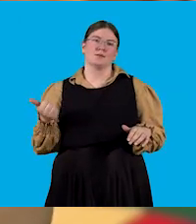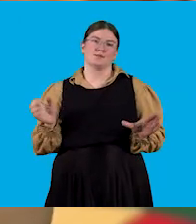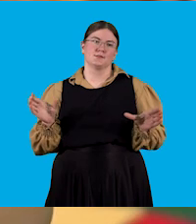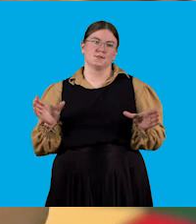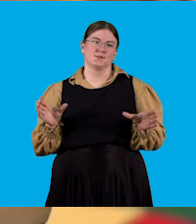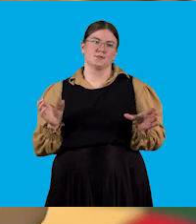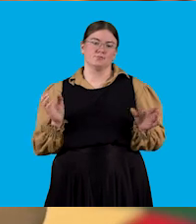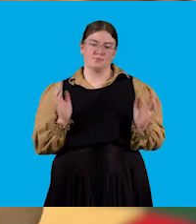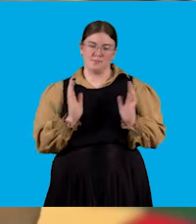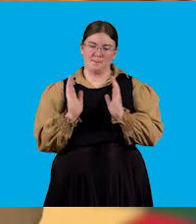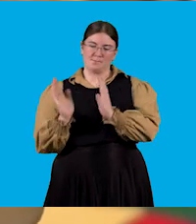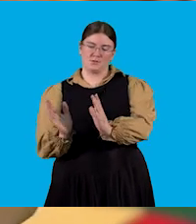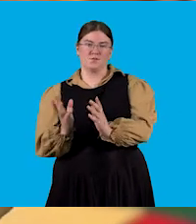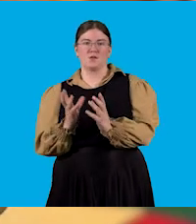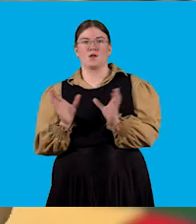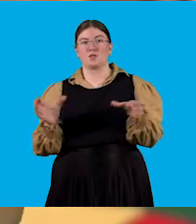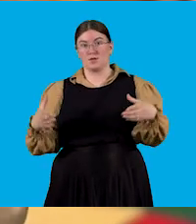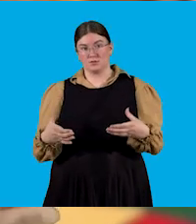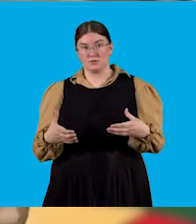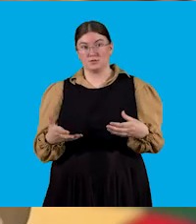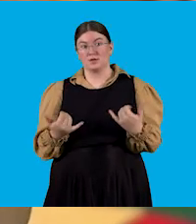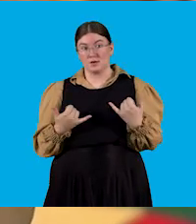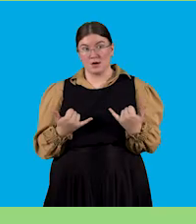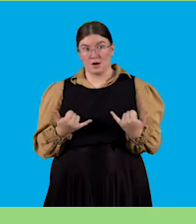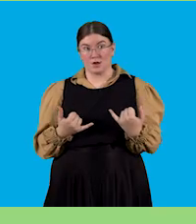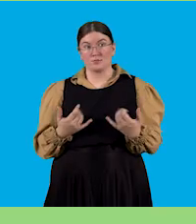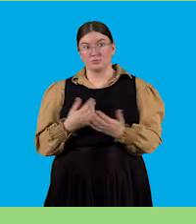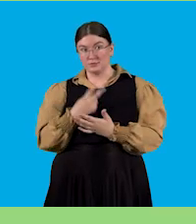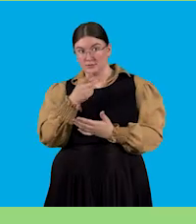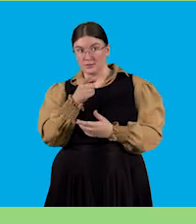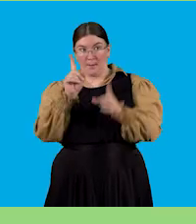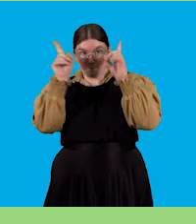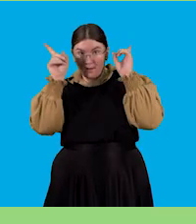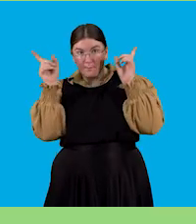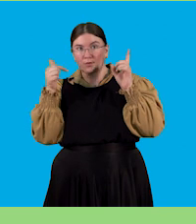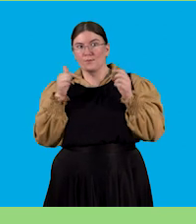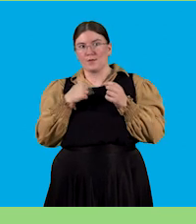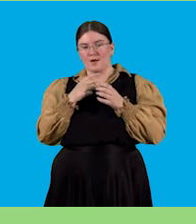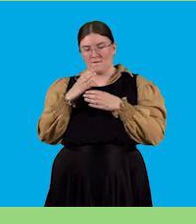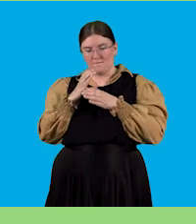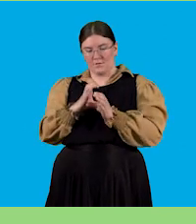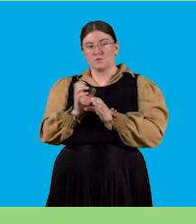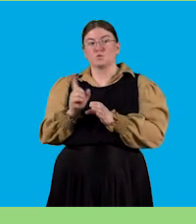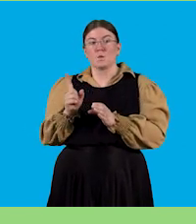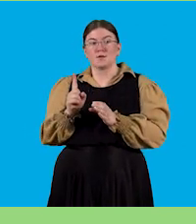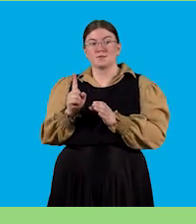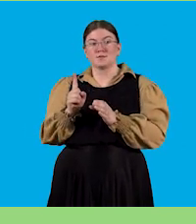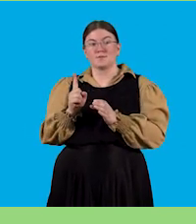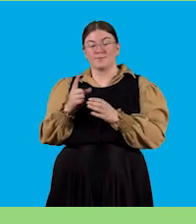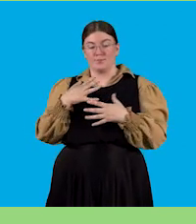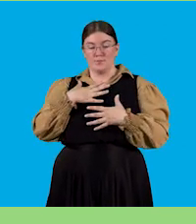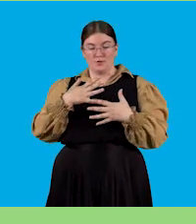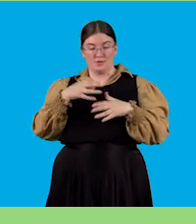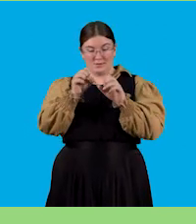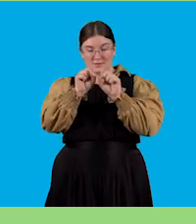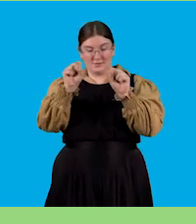of the lesson. In this lesson, as you can see on the concept map, we will be looking at the components of